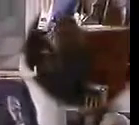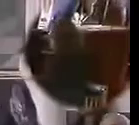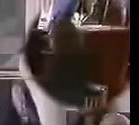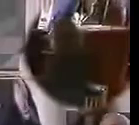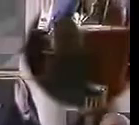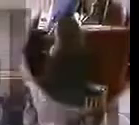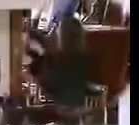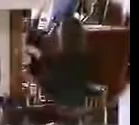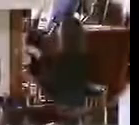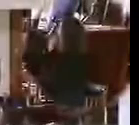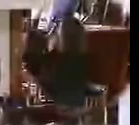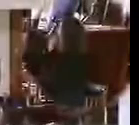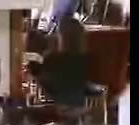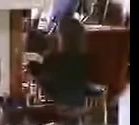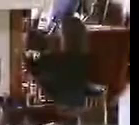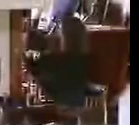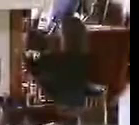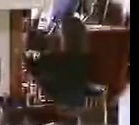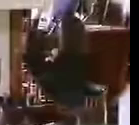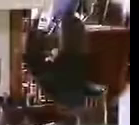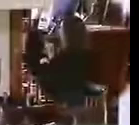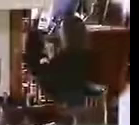will be voting against the adoption of the rules, which